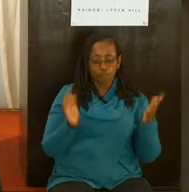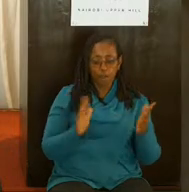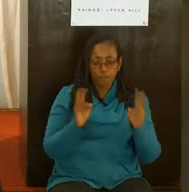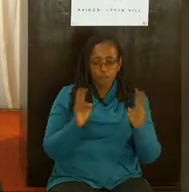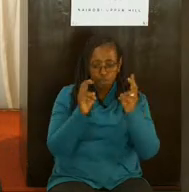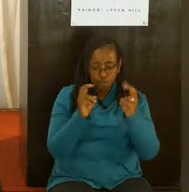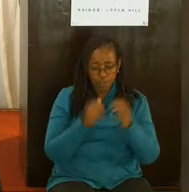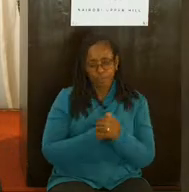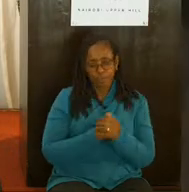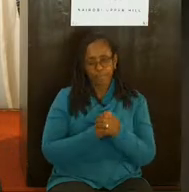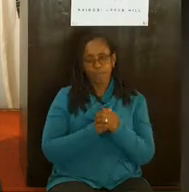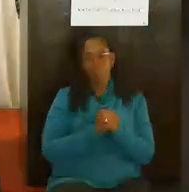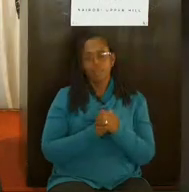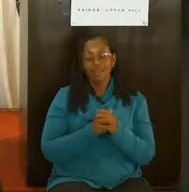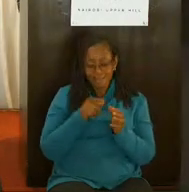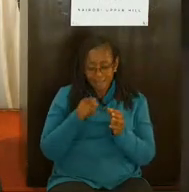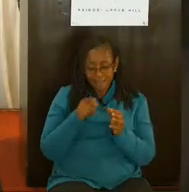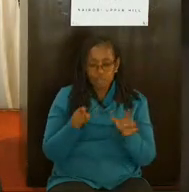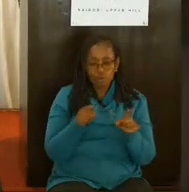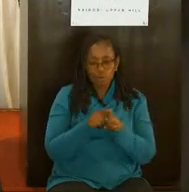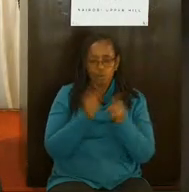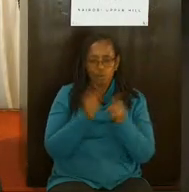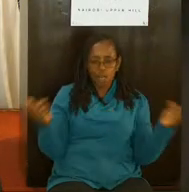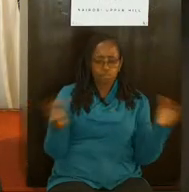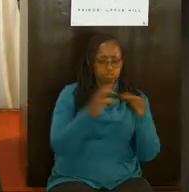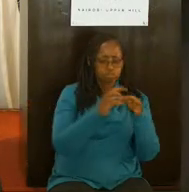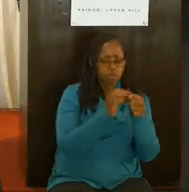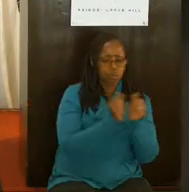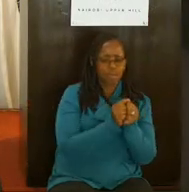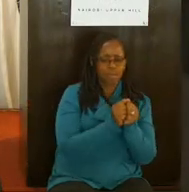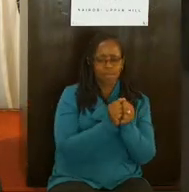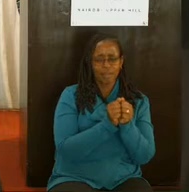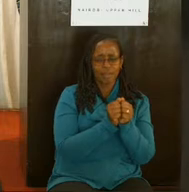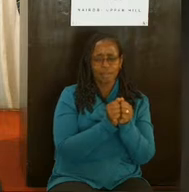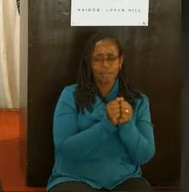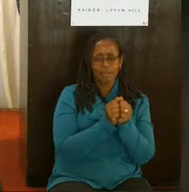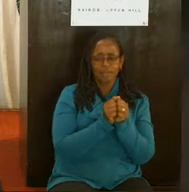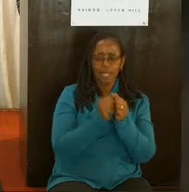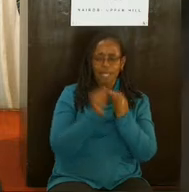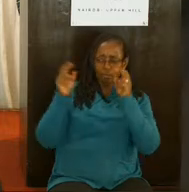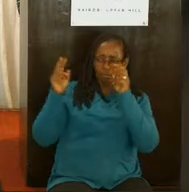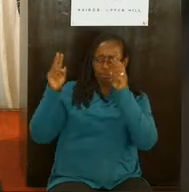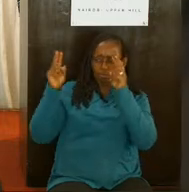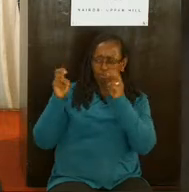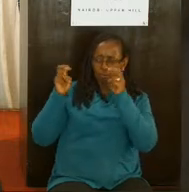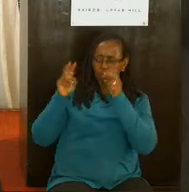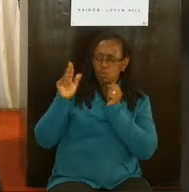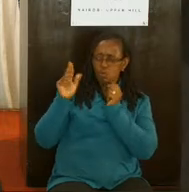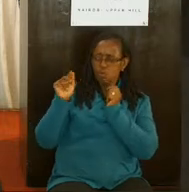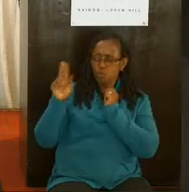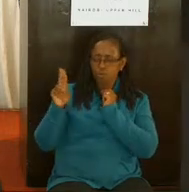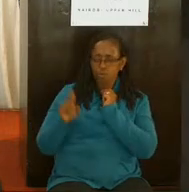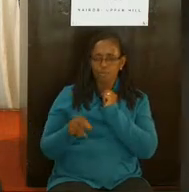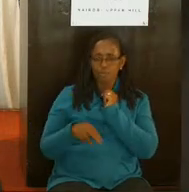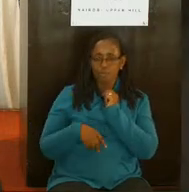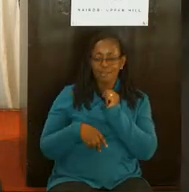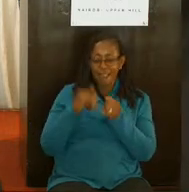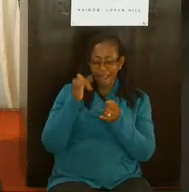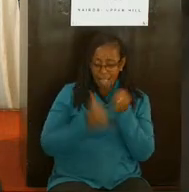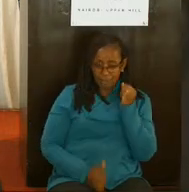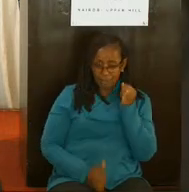sector and that is also in line of the lenses of utu uh the last bit